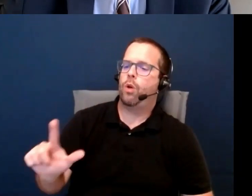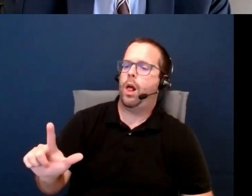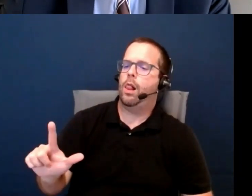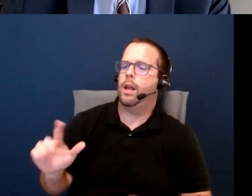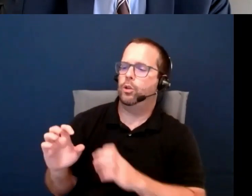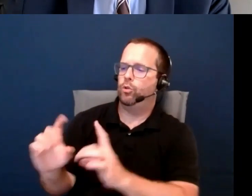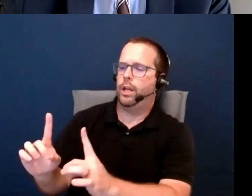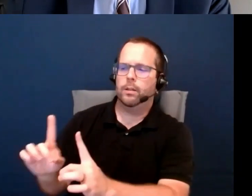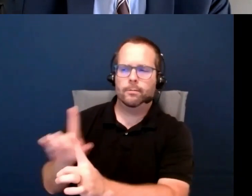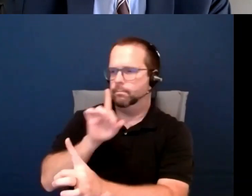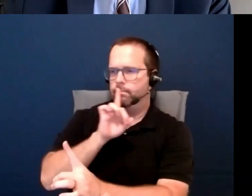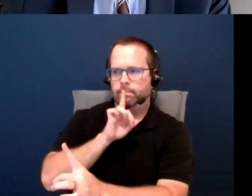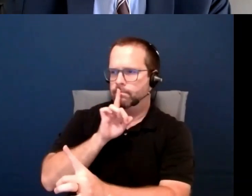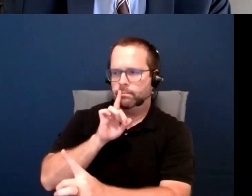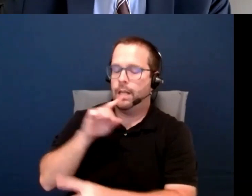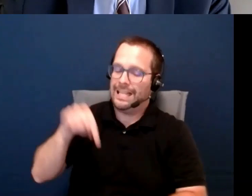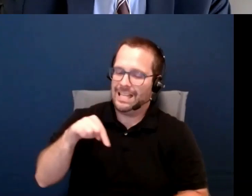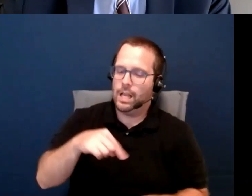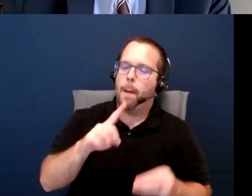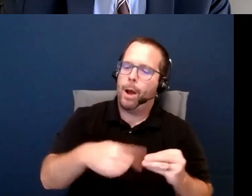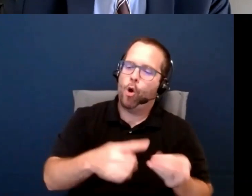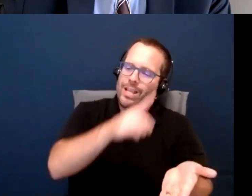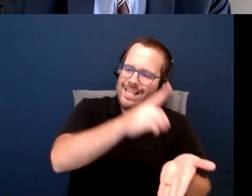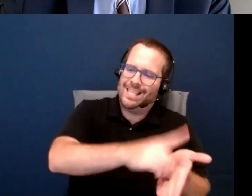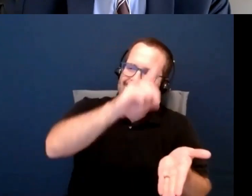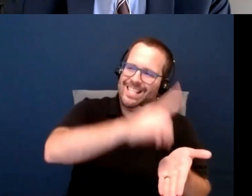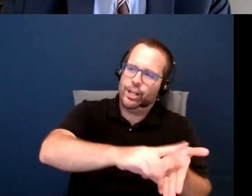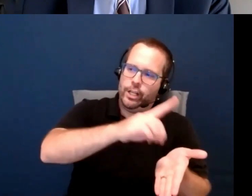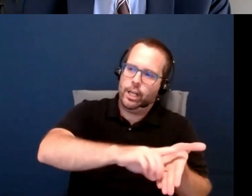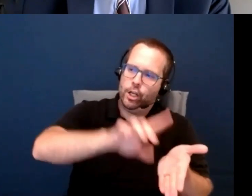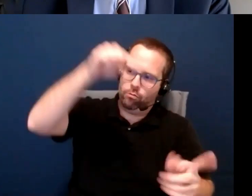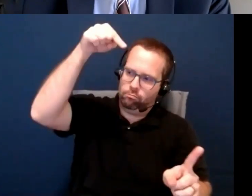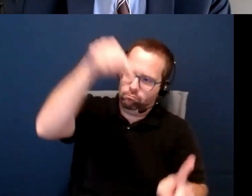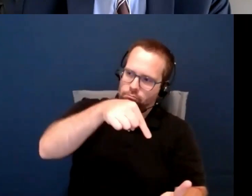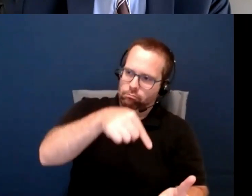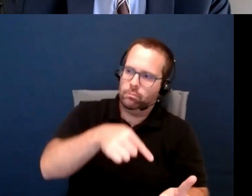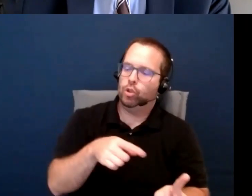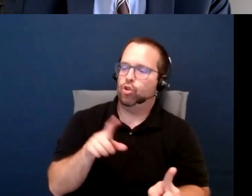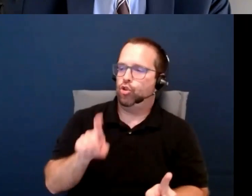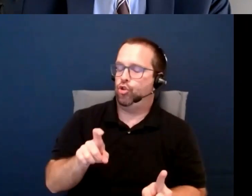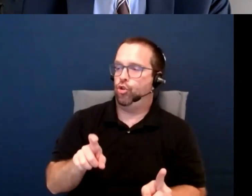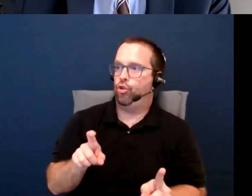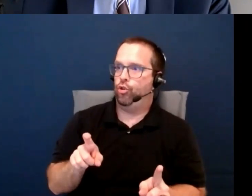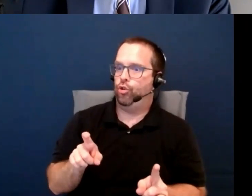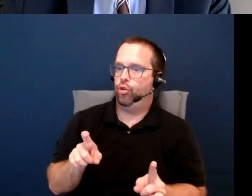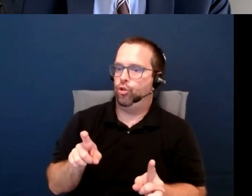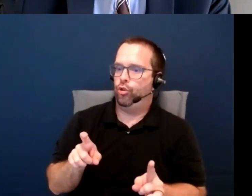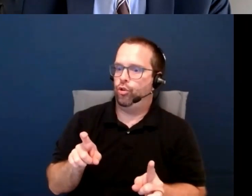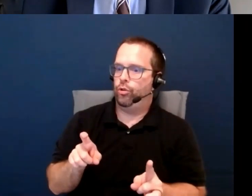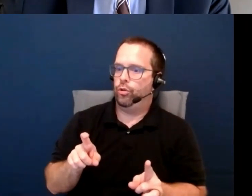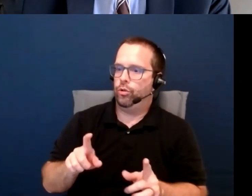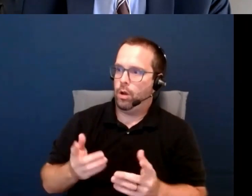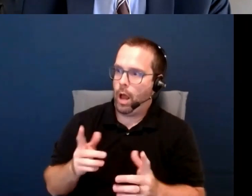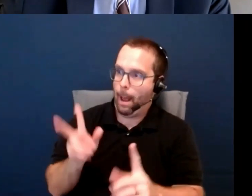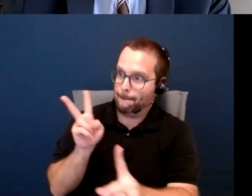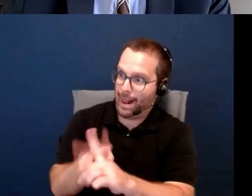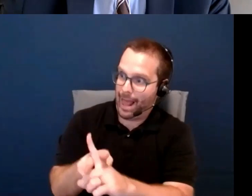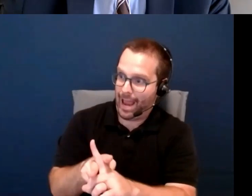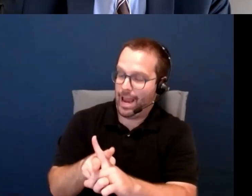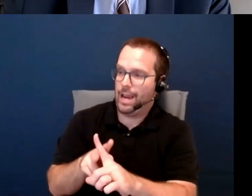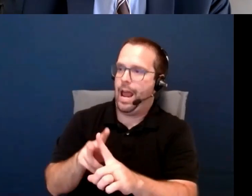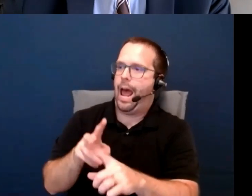side to support the dissertation, so that it should be at the point at which your chair